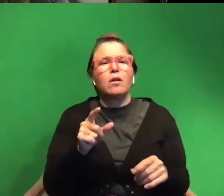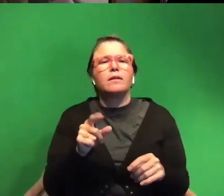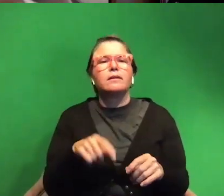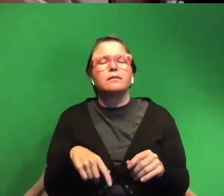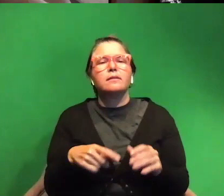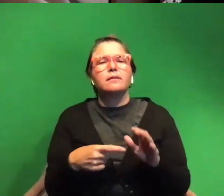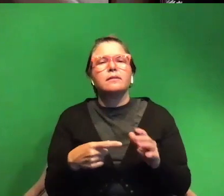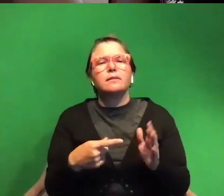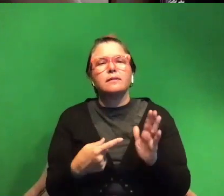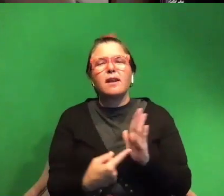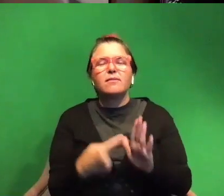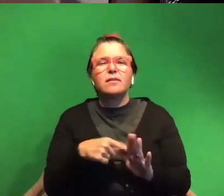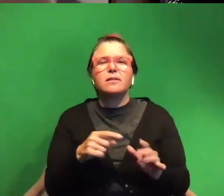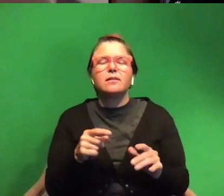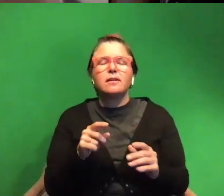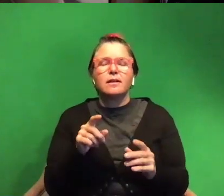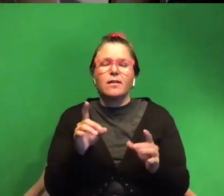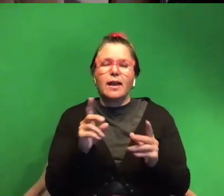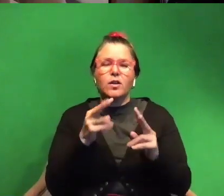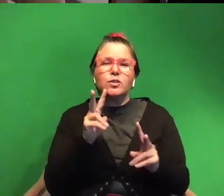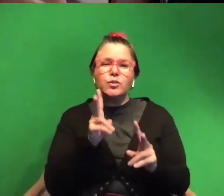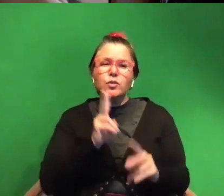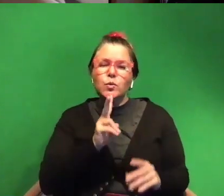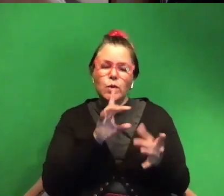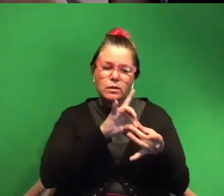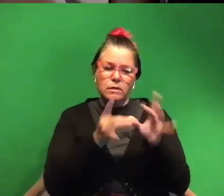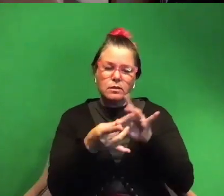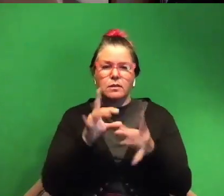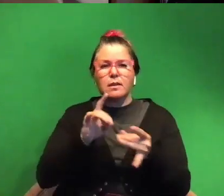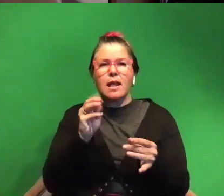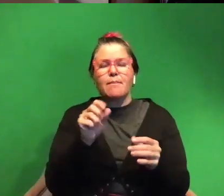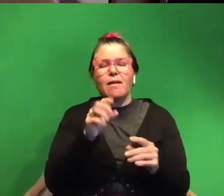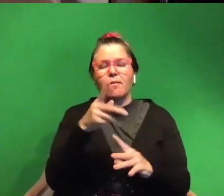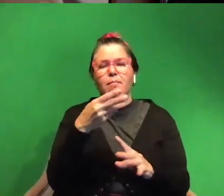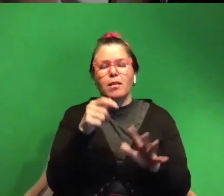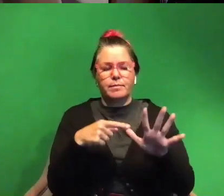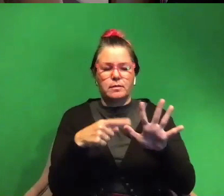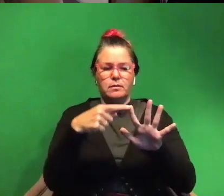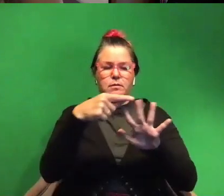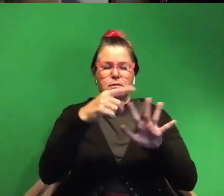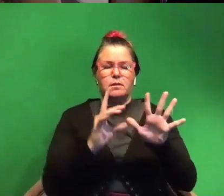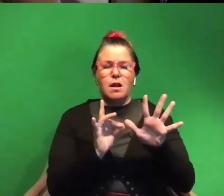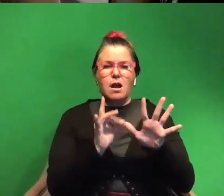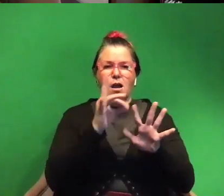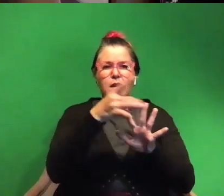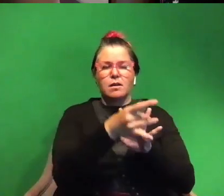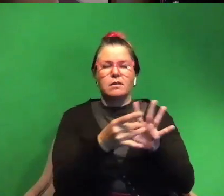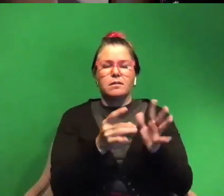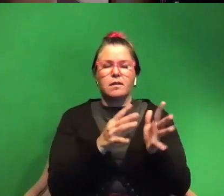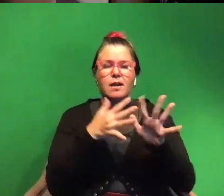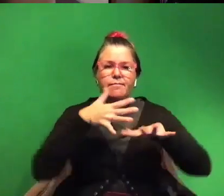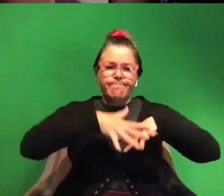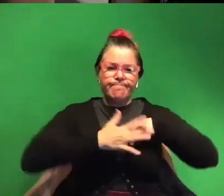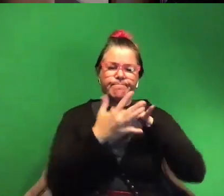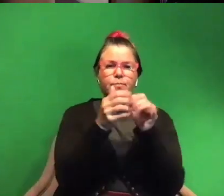as like conjoined twin anemones. So you have all of these polyps, And those polyps are interconnected with each other